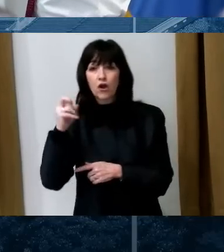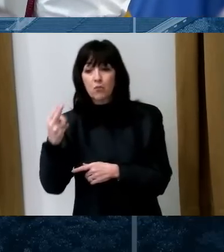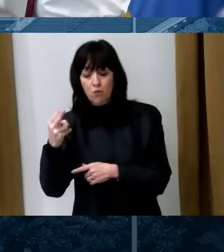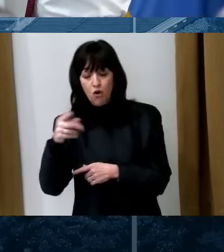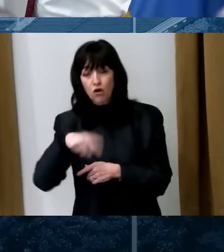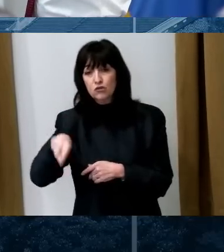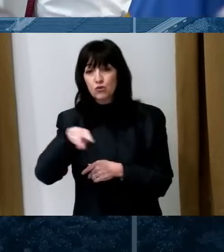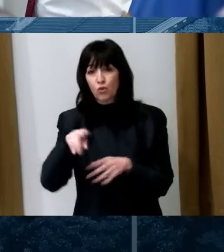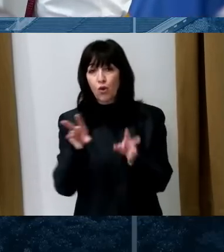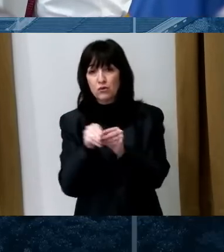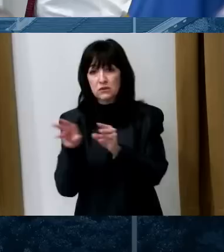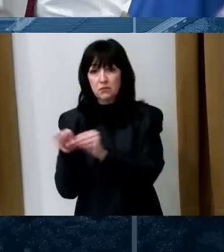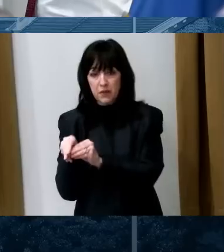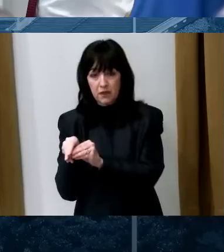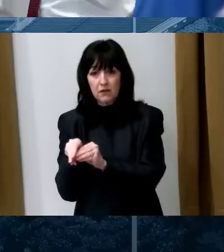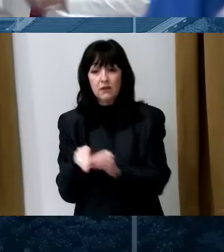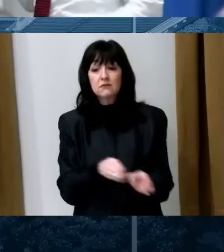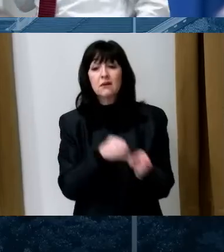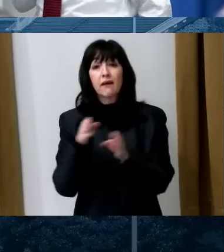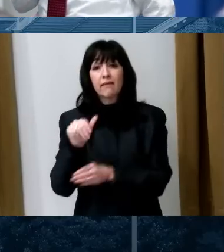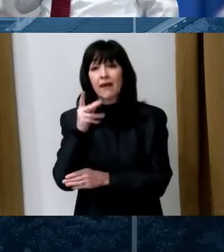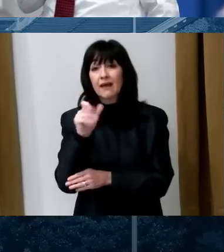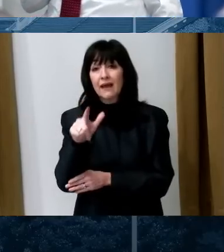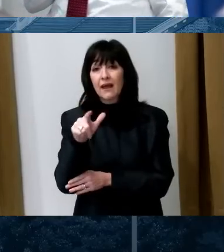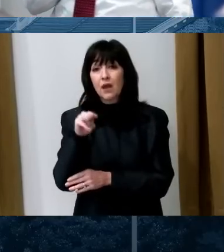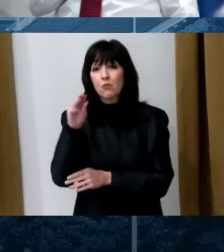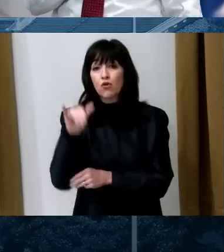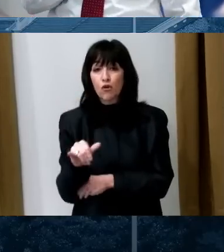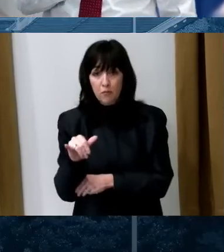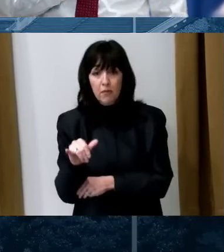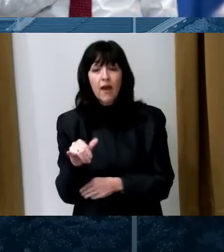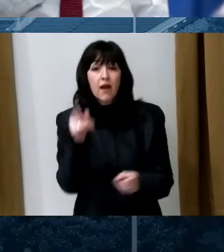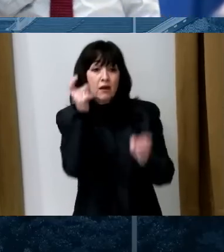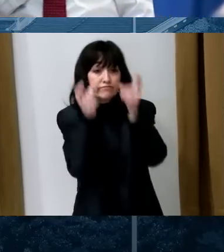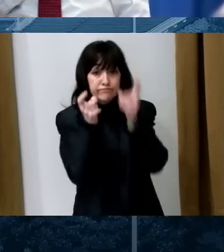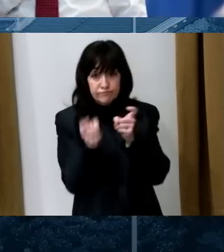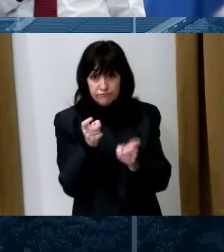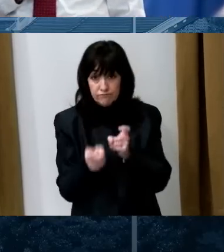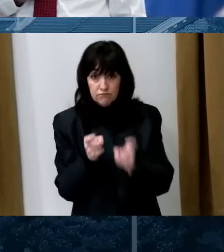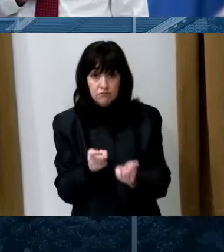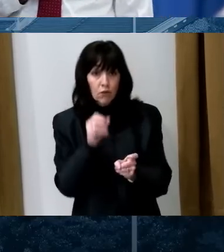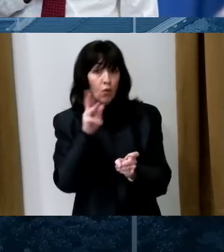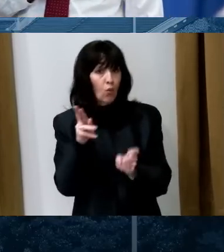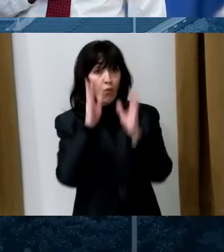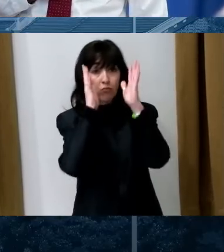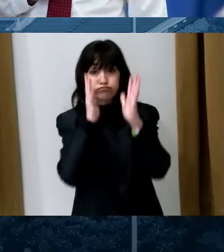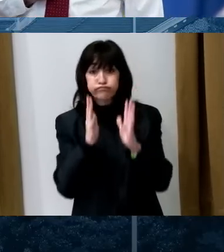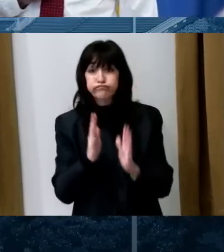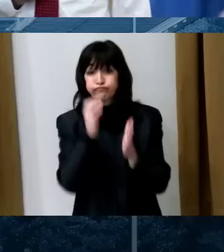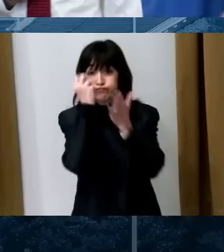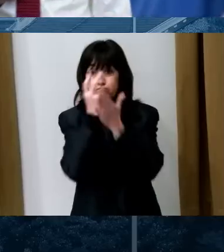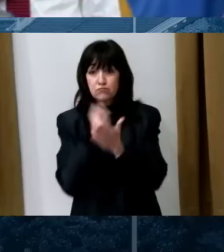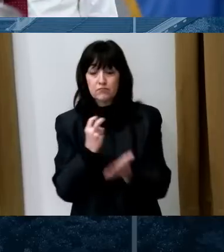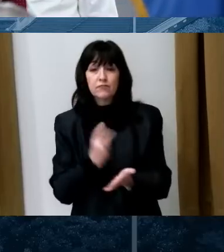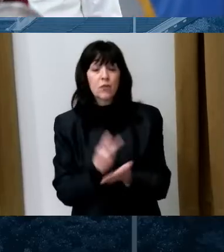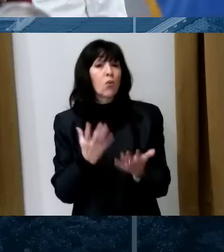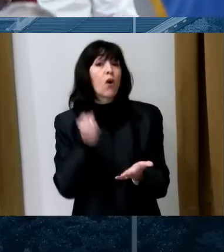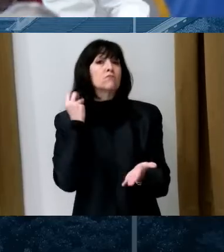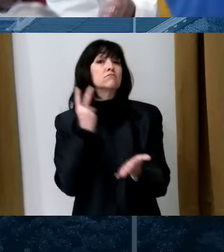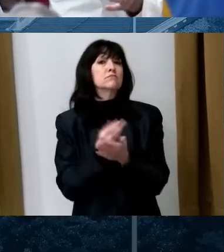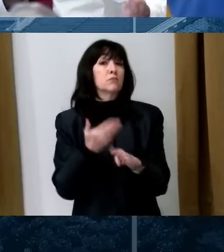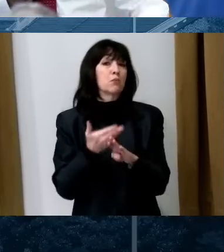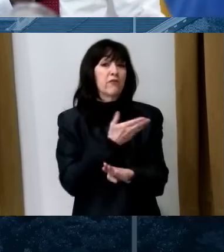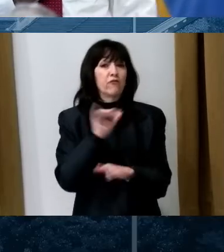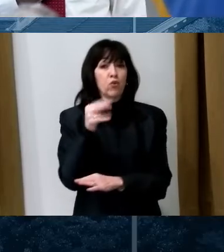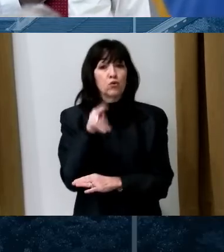markup in April and May, and hopefully approval of the budget before June 30th. So I want